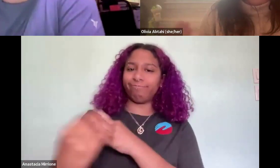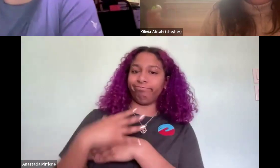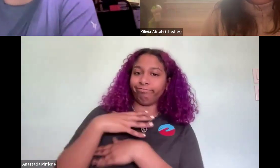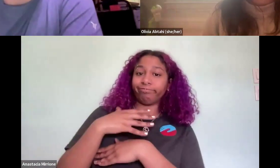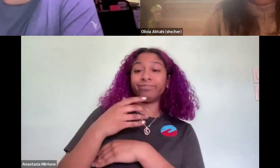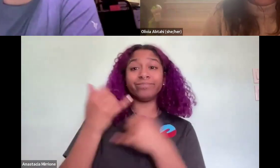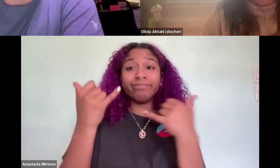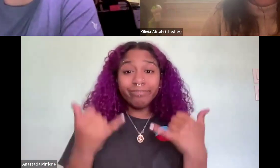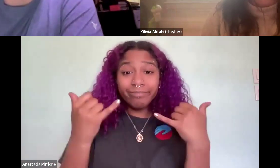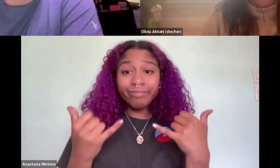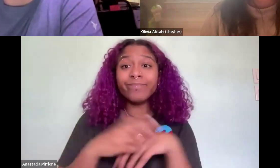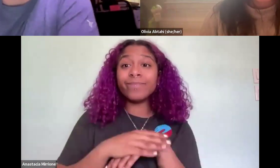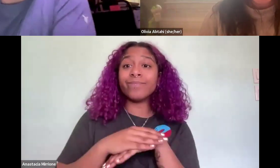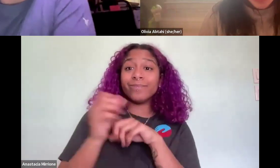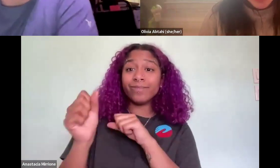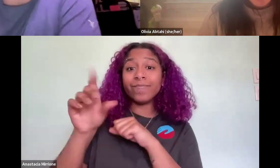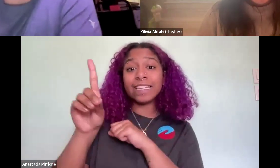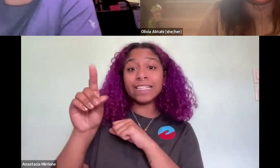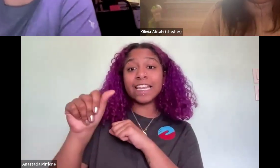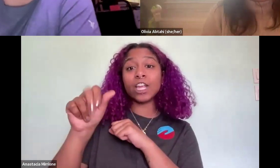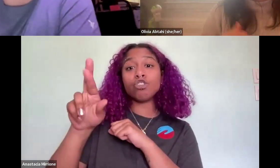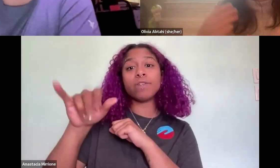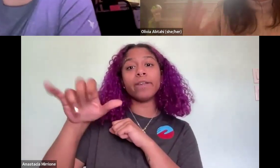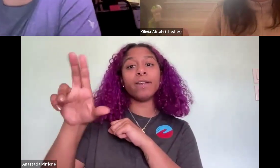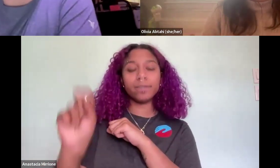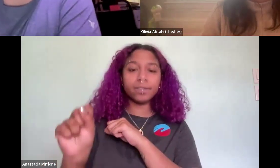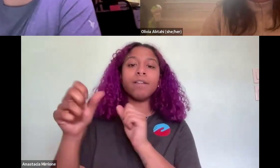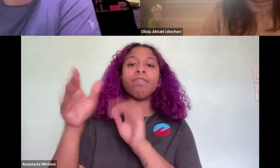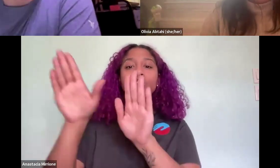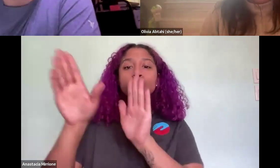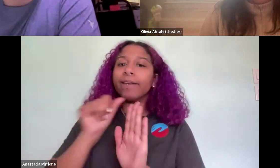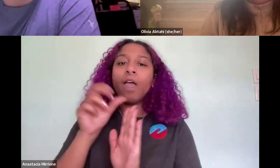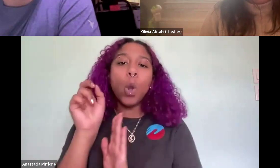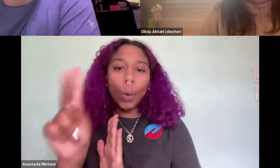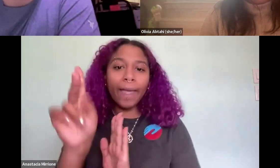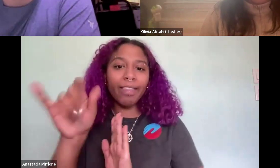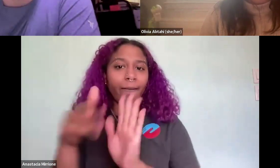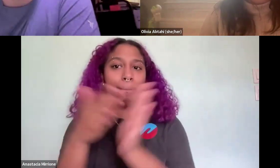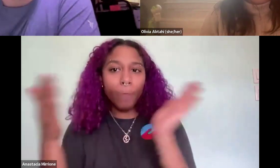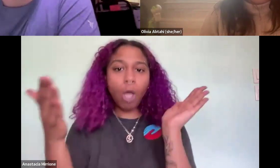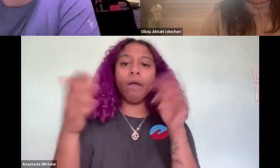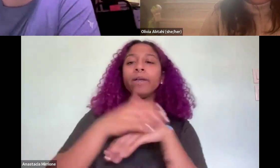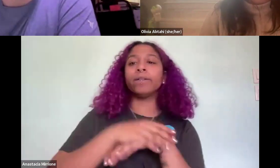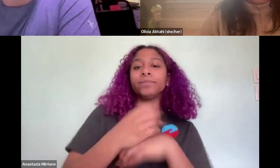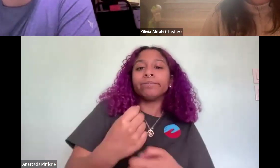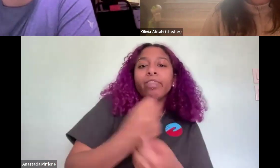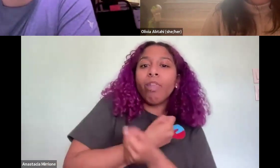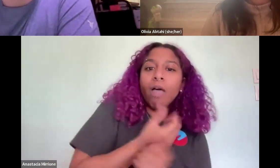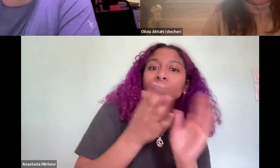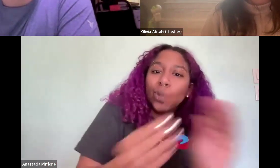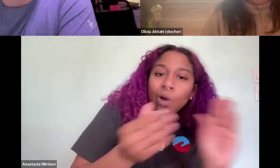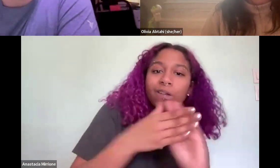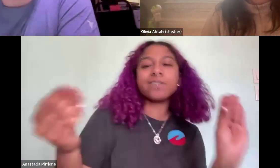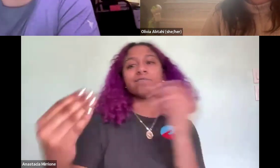ones like Adib Khorram with Darius the Great is Not Okay, Abdi Nazemian with like a love story. Just seeing